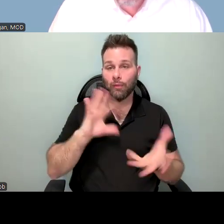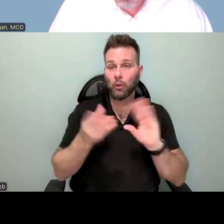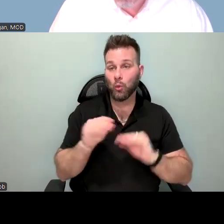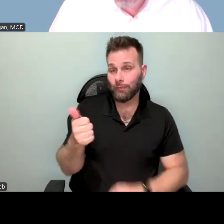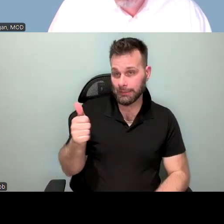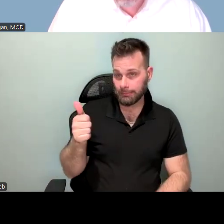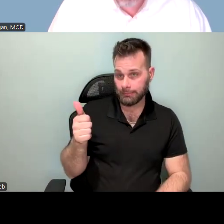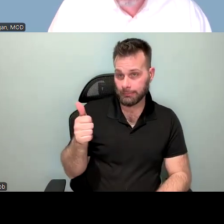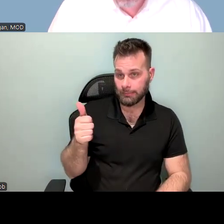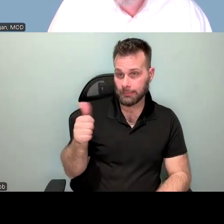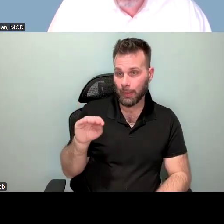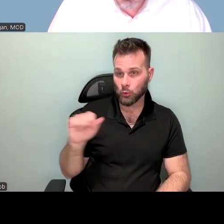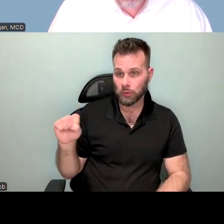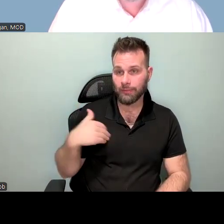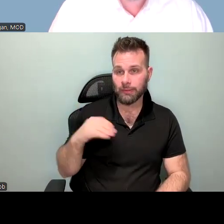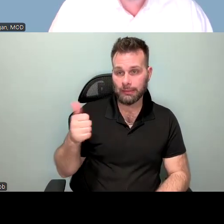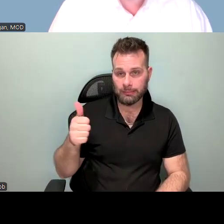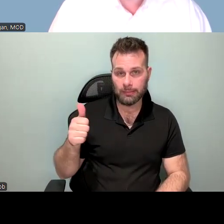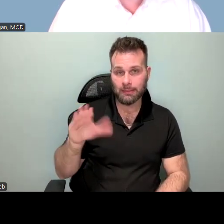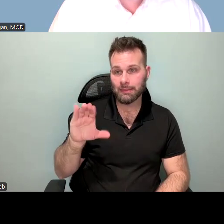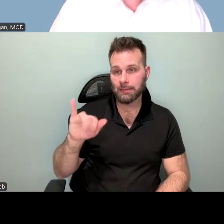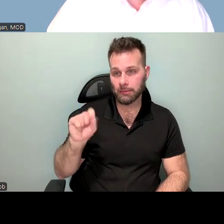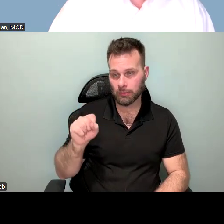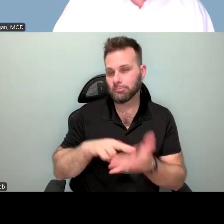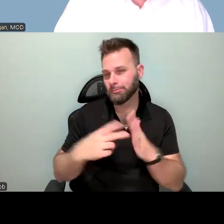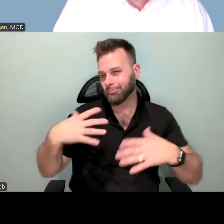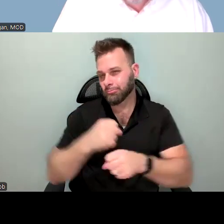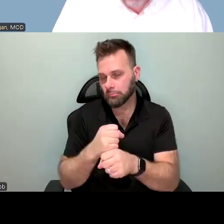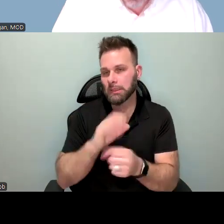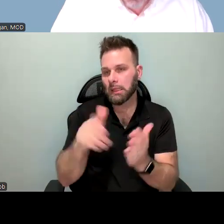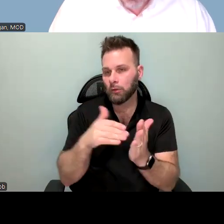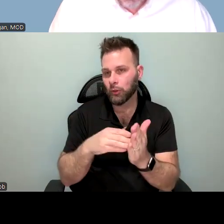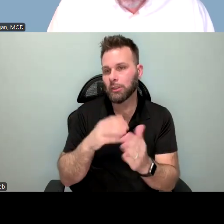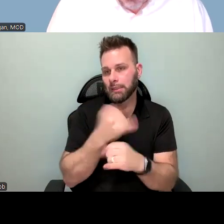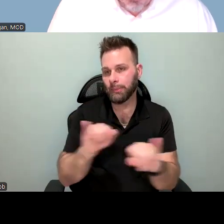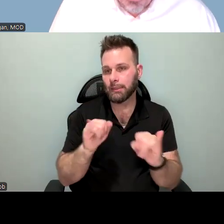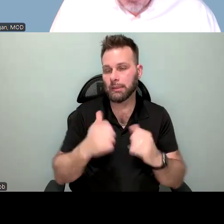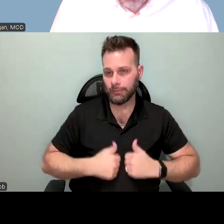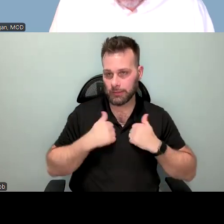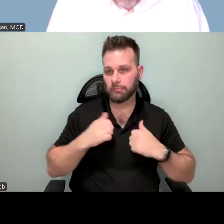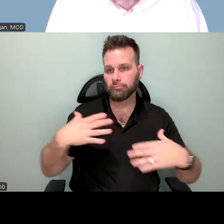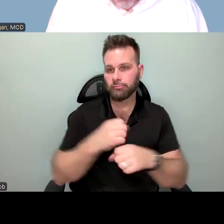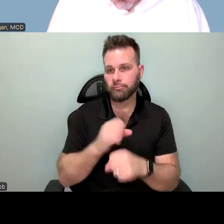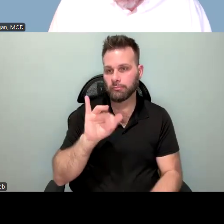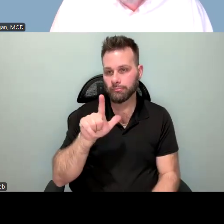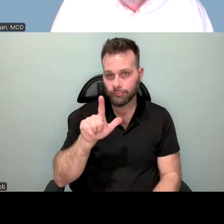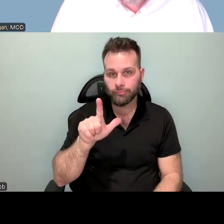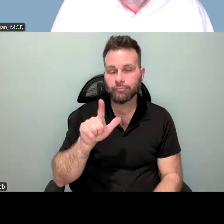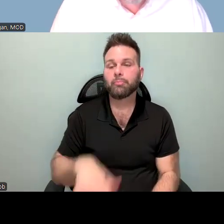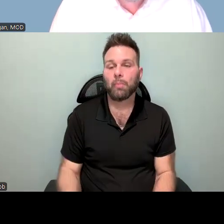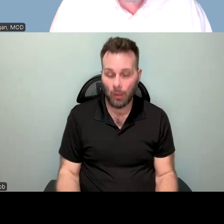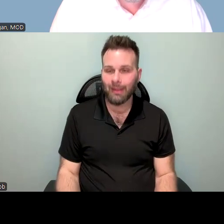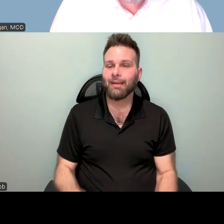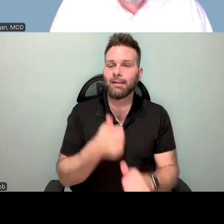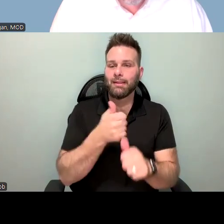across Massachusetts, CILs being the shorthand for Centers for Independent Living, each serving a designated